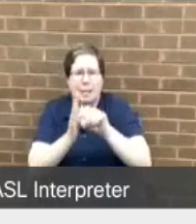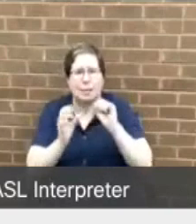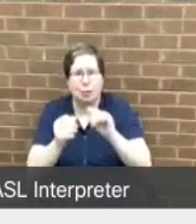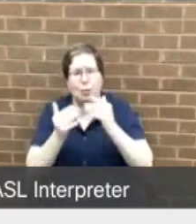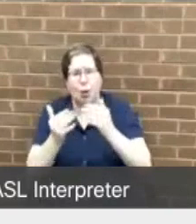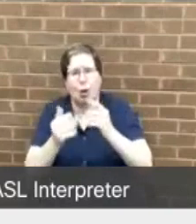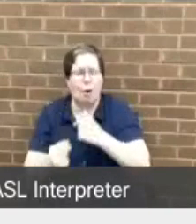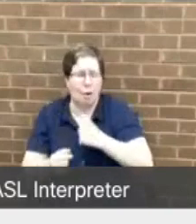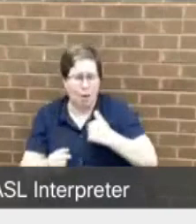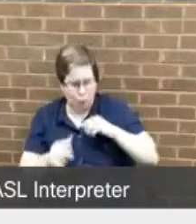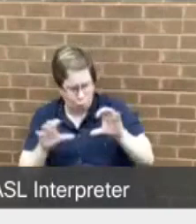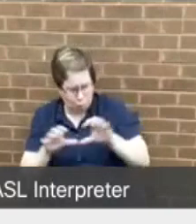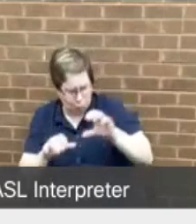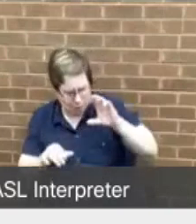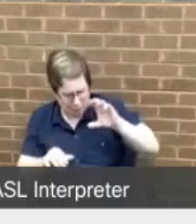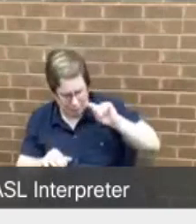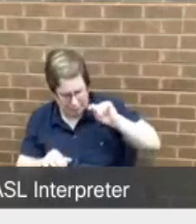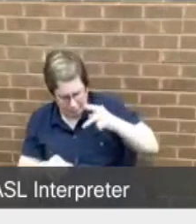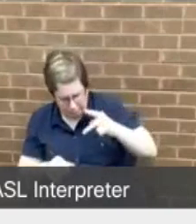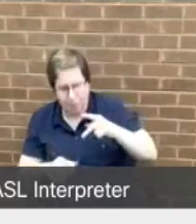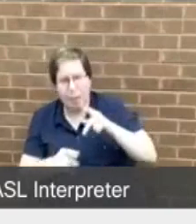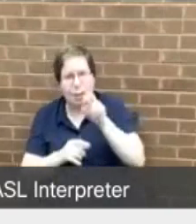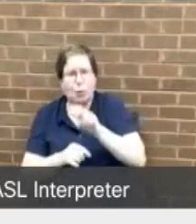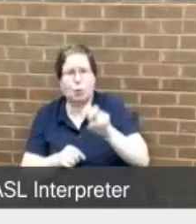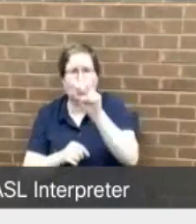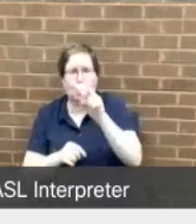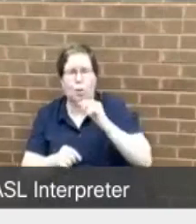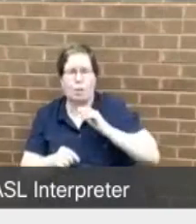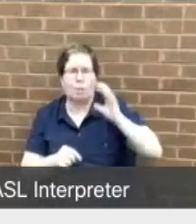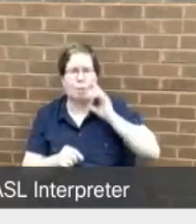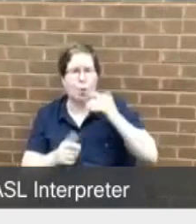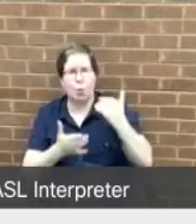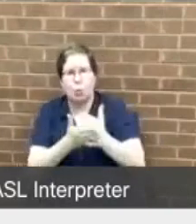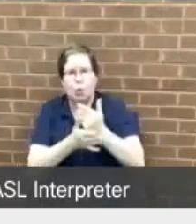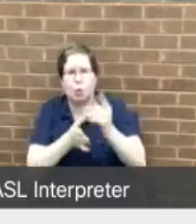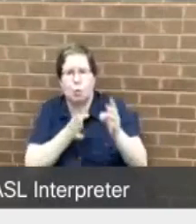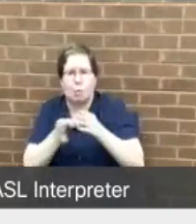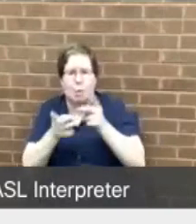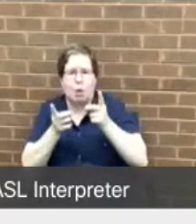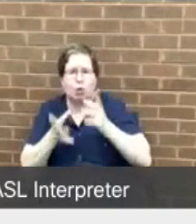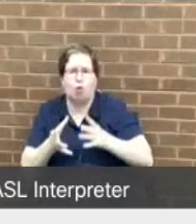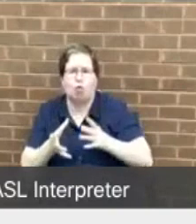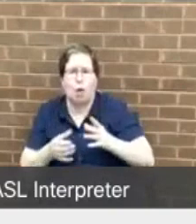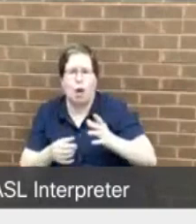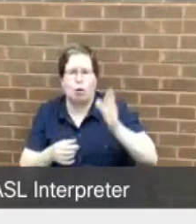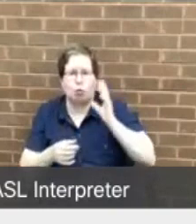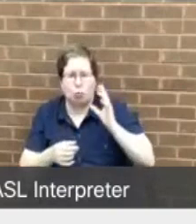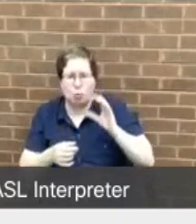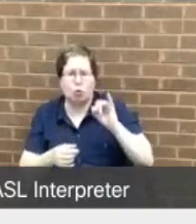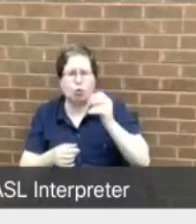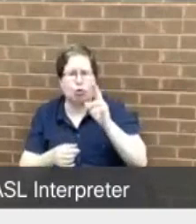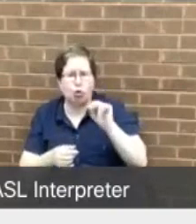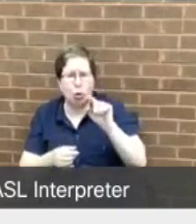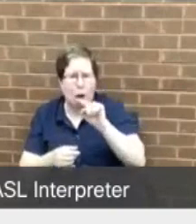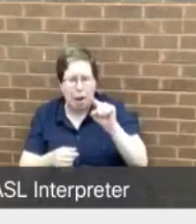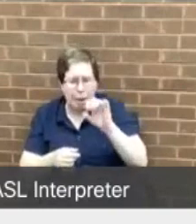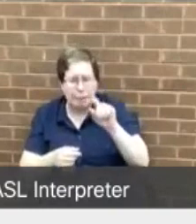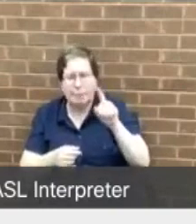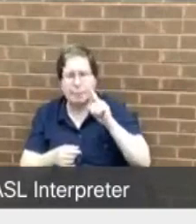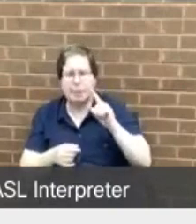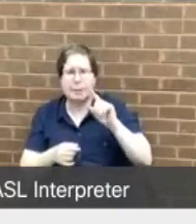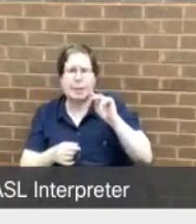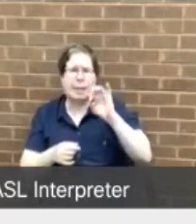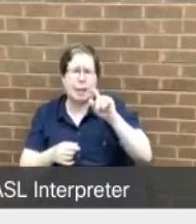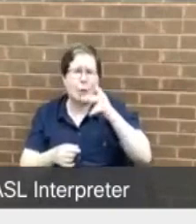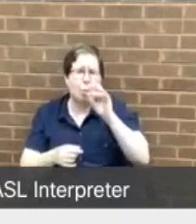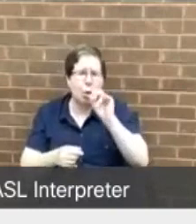I started doing CTP tours when I was a brand new planning director. John Picari was our secretary, Neil Peterson was our highway